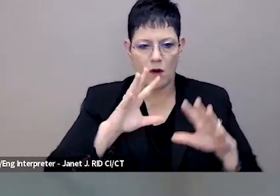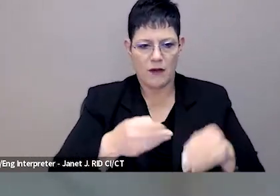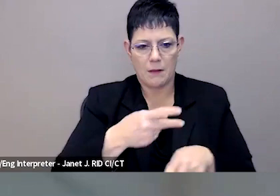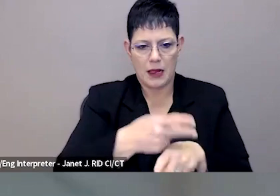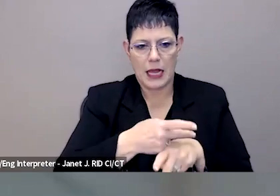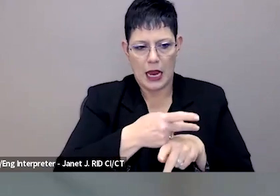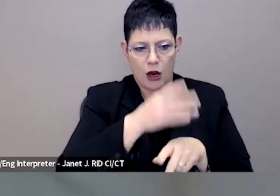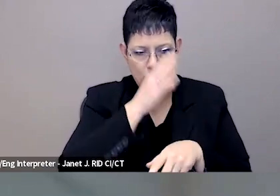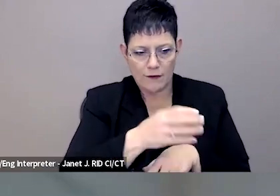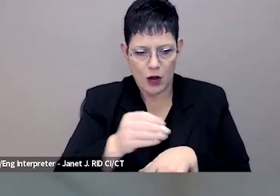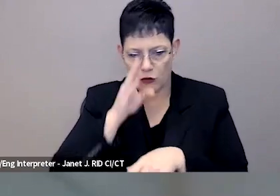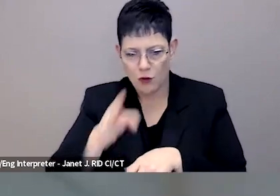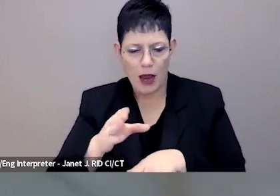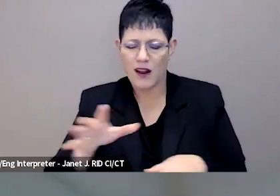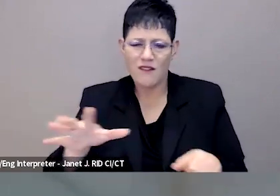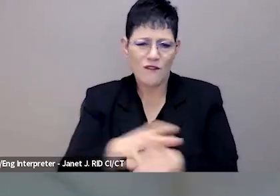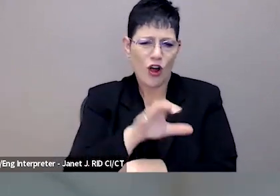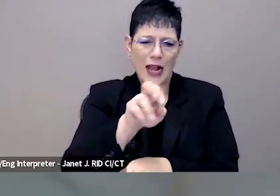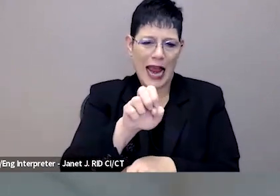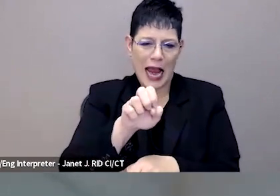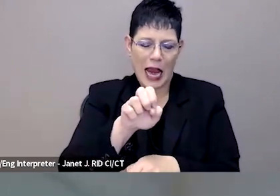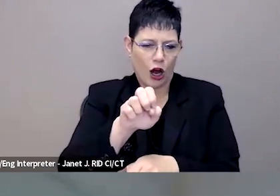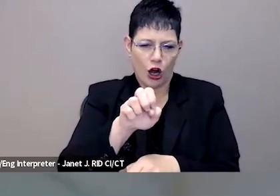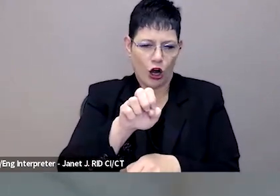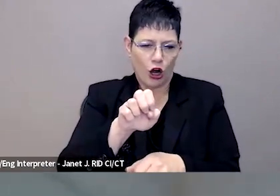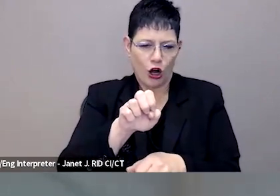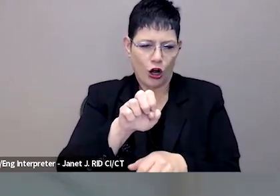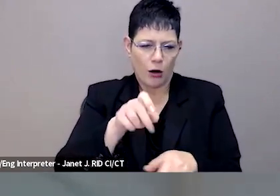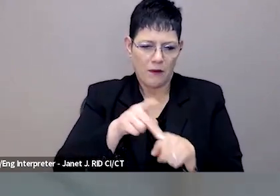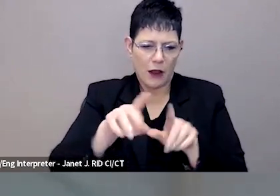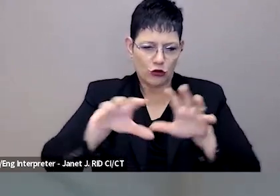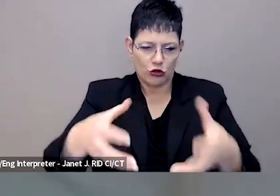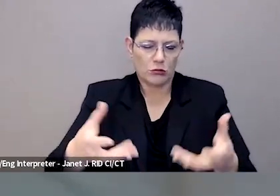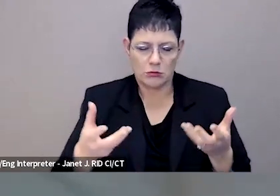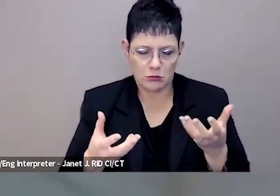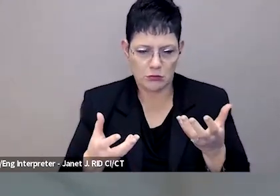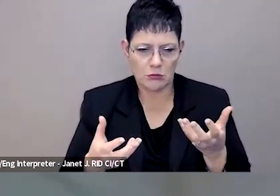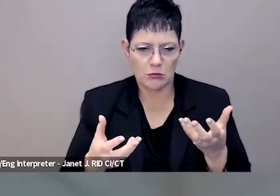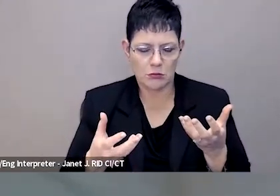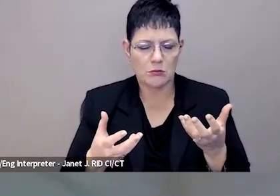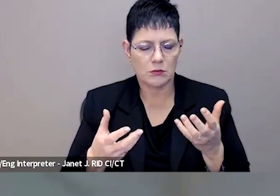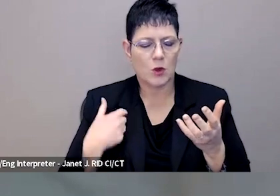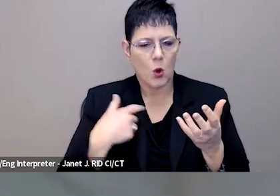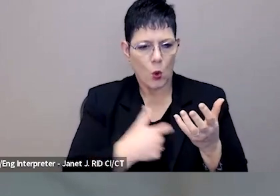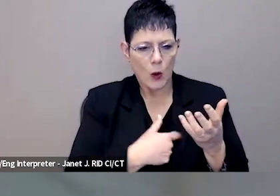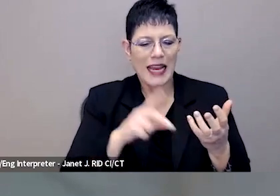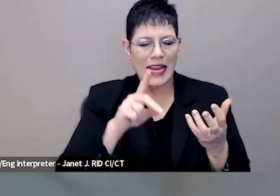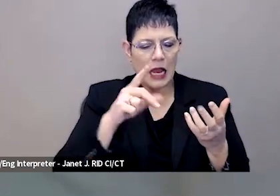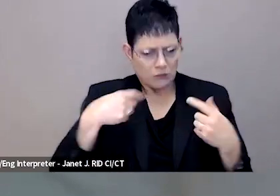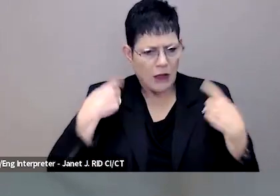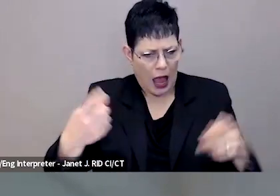the care economy overall. So we have a lot of progress to make, but we also have progress that could